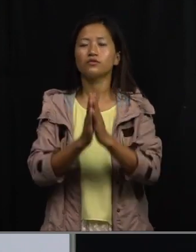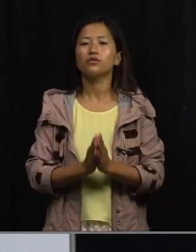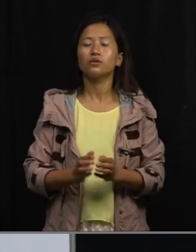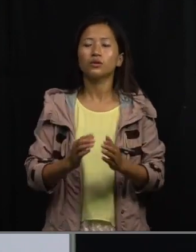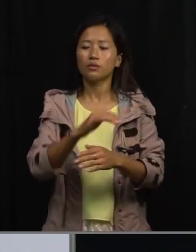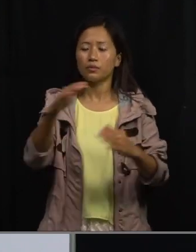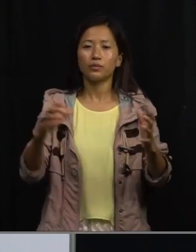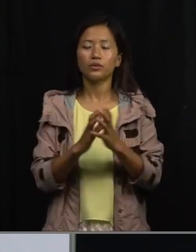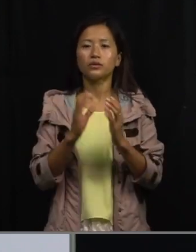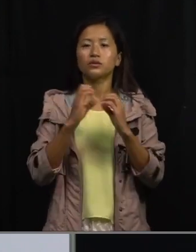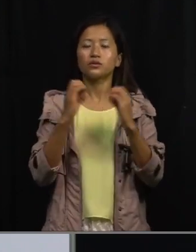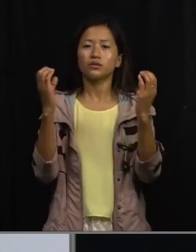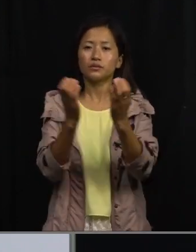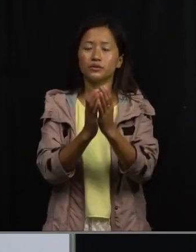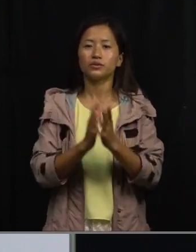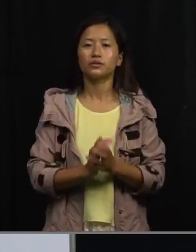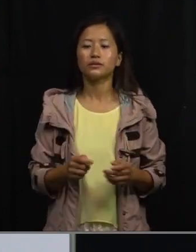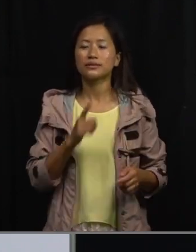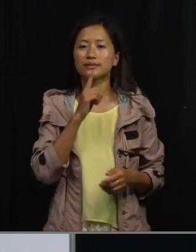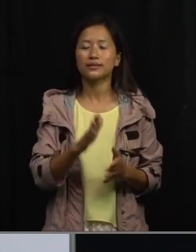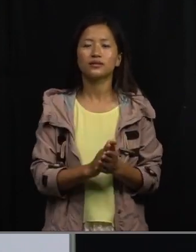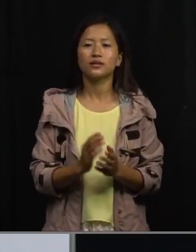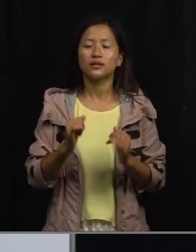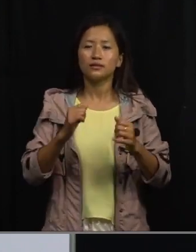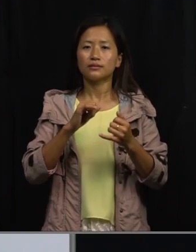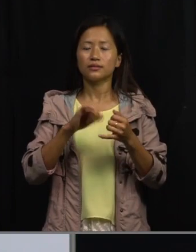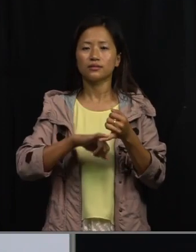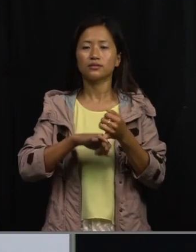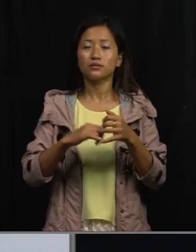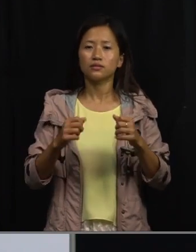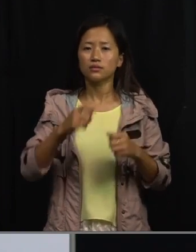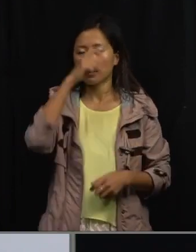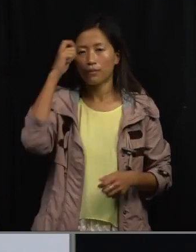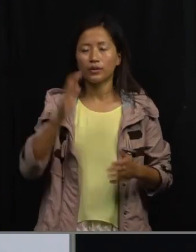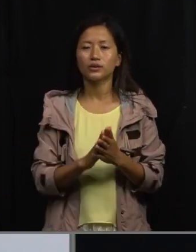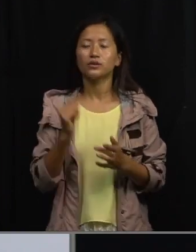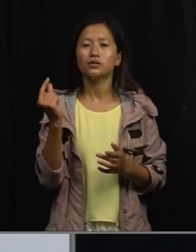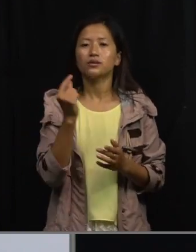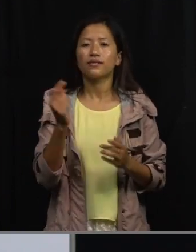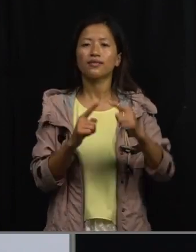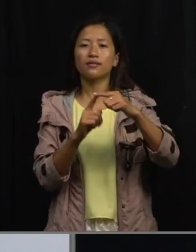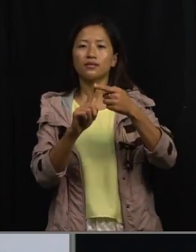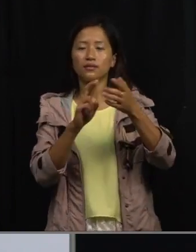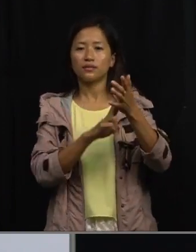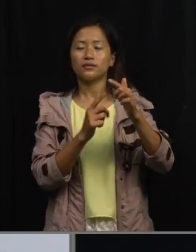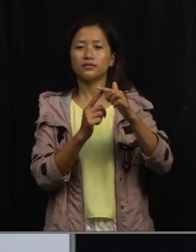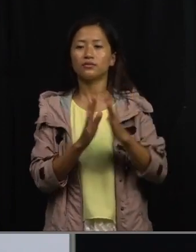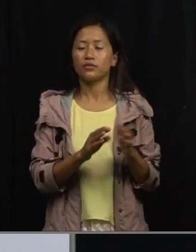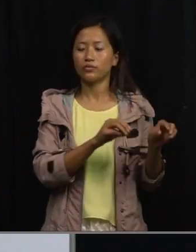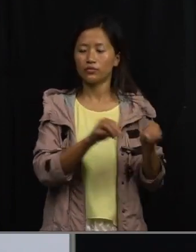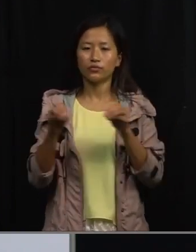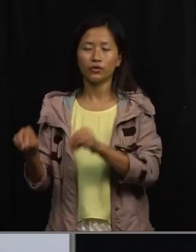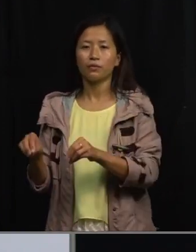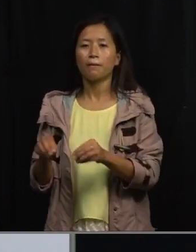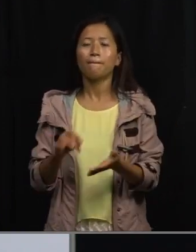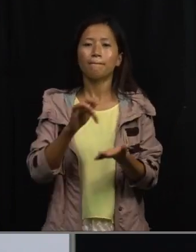were pastoral people, and as I said, in the summer, they make use of the tent, and this tent could be moved from place